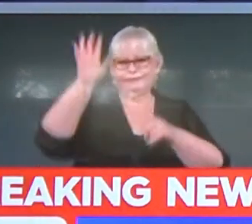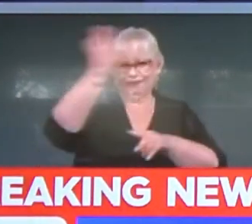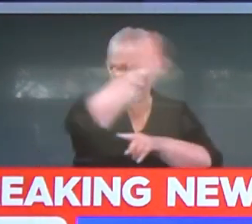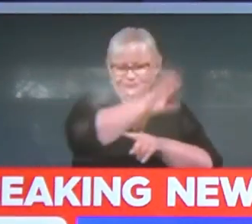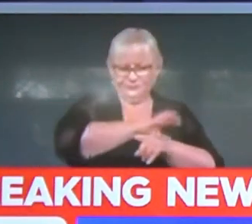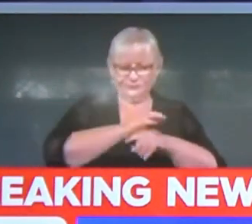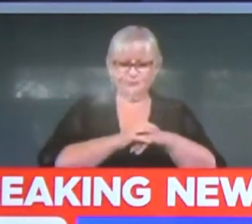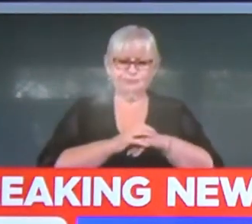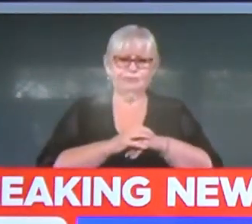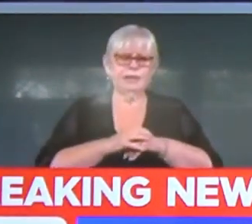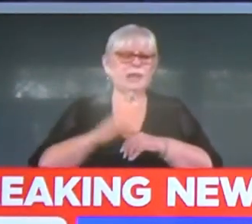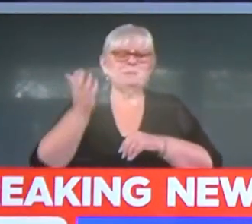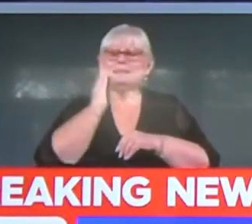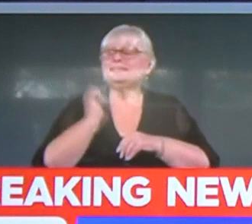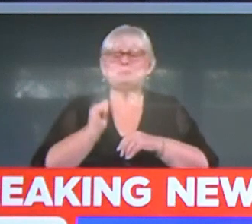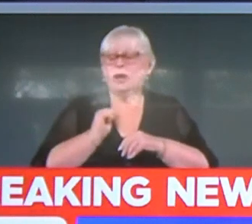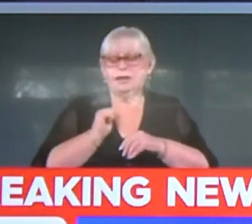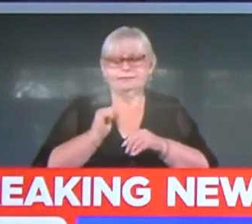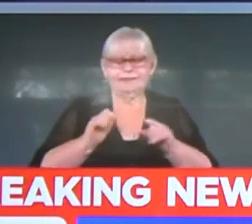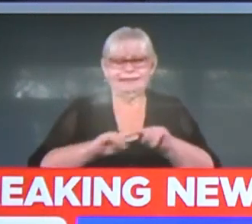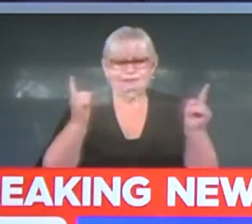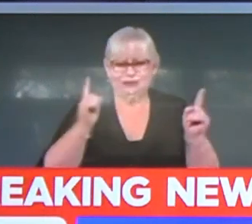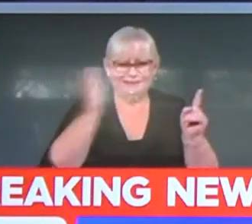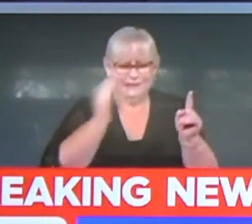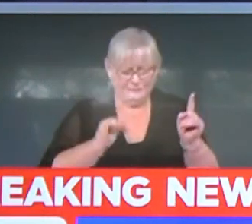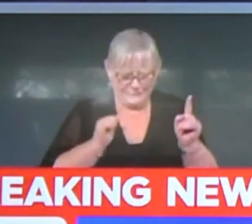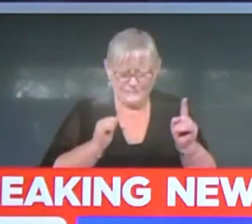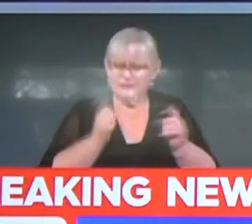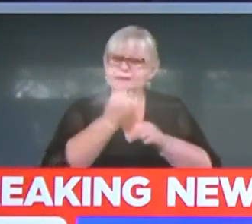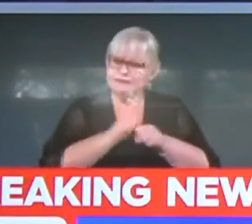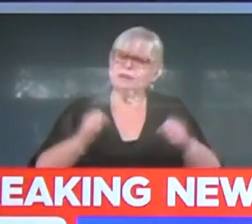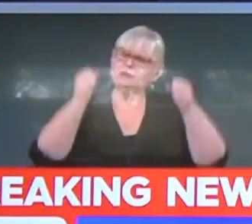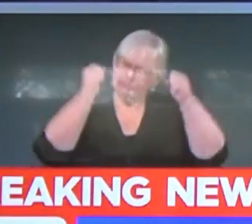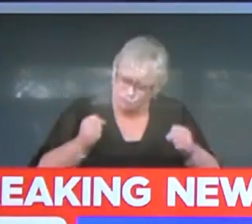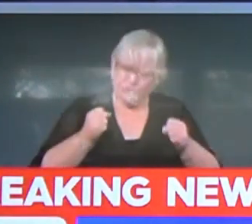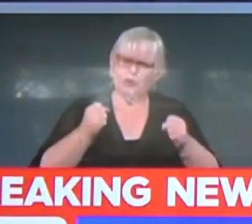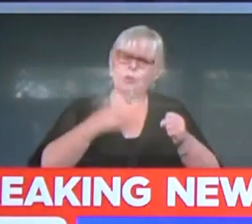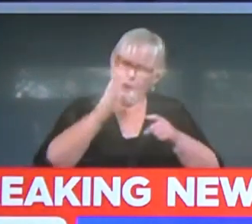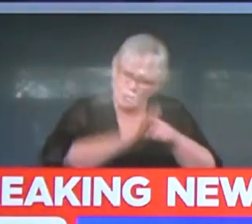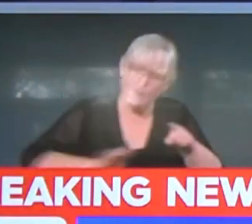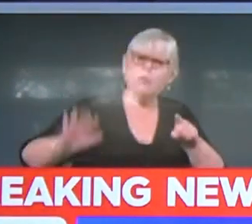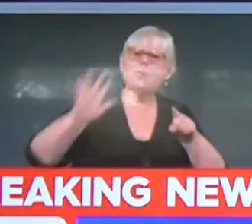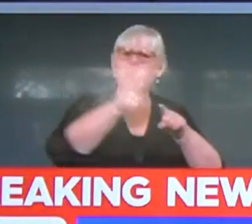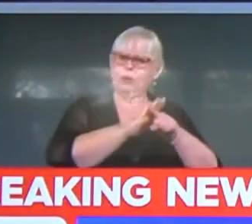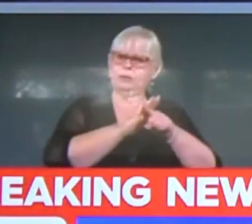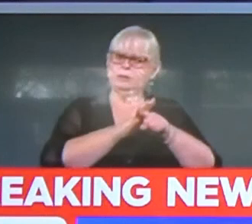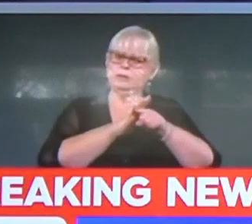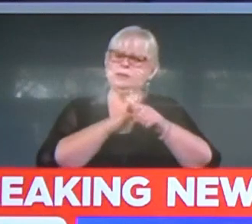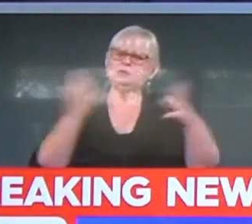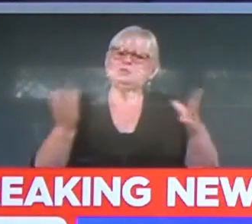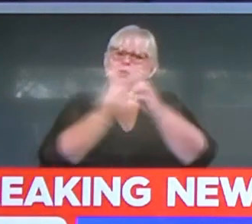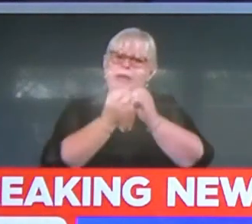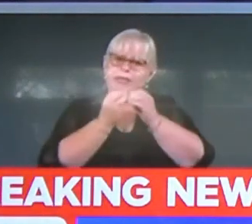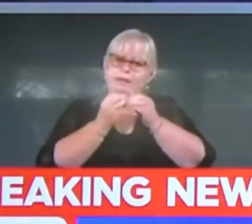tonight, despite the variations that do exist, there is a strong will for states and territories to seek to move